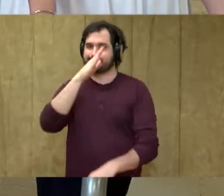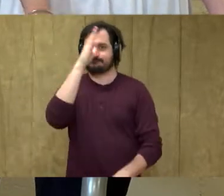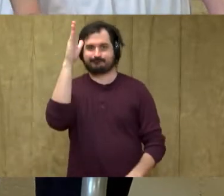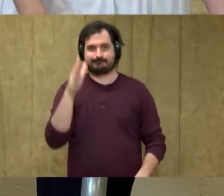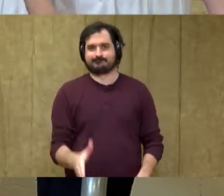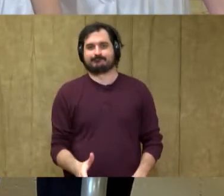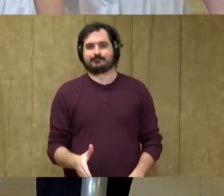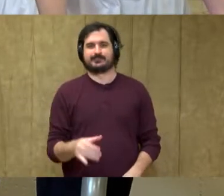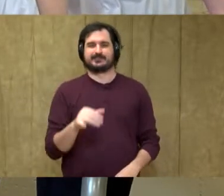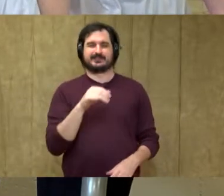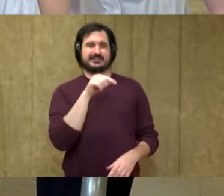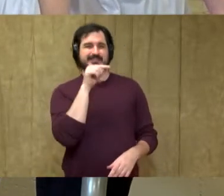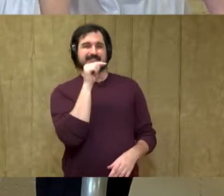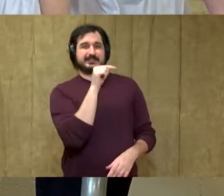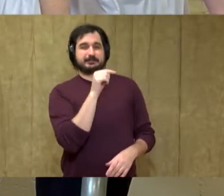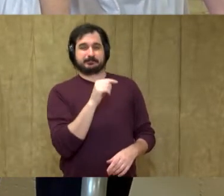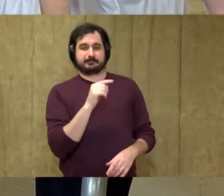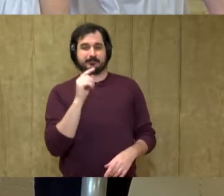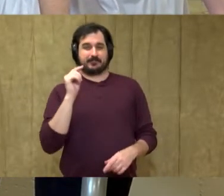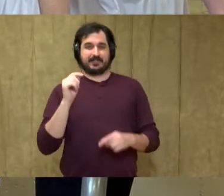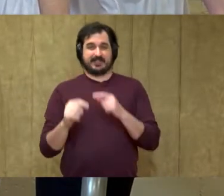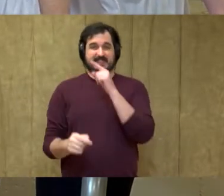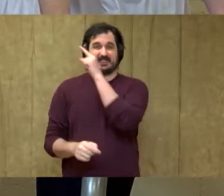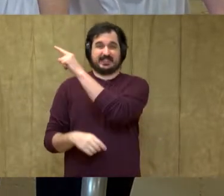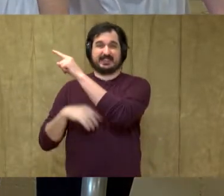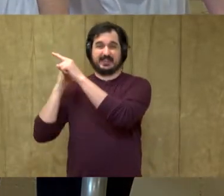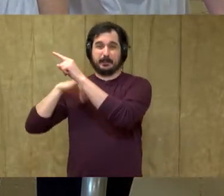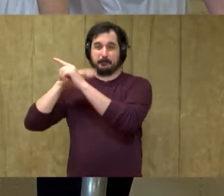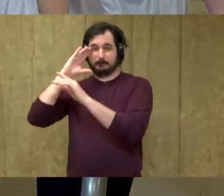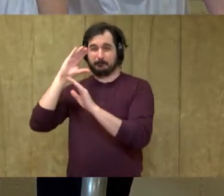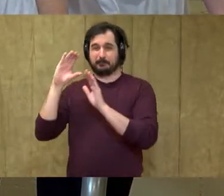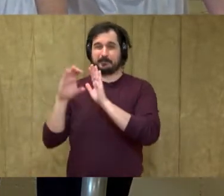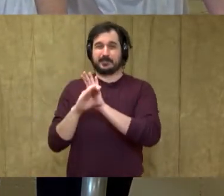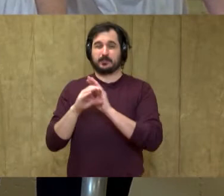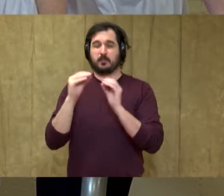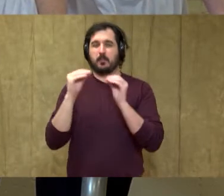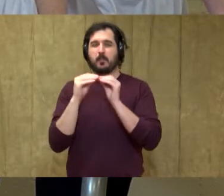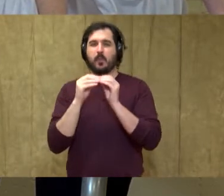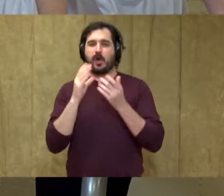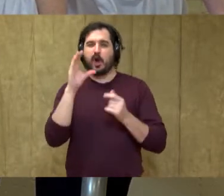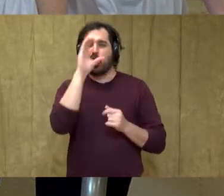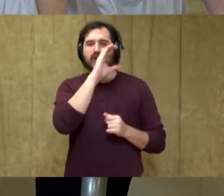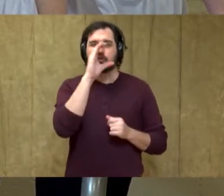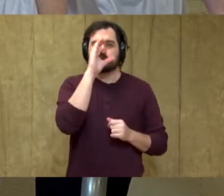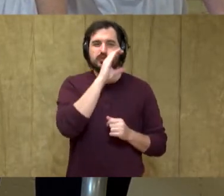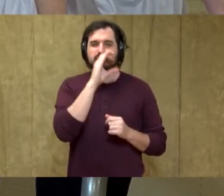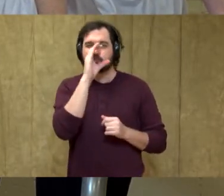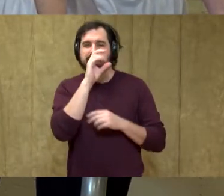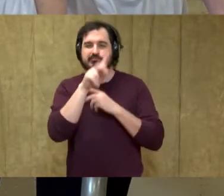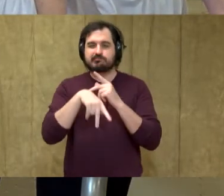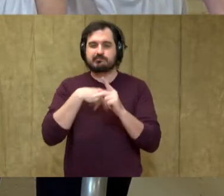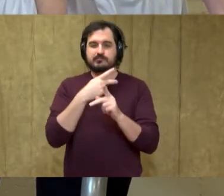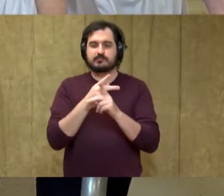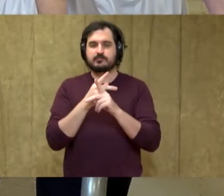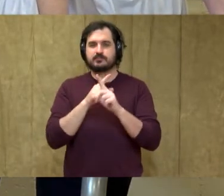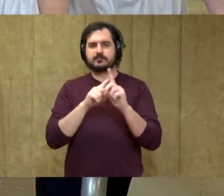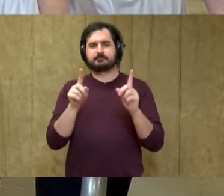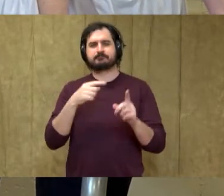version, but then I wanted to see more of what it looks like,